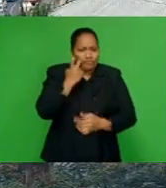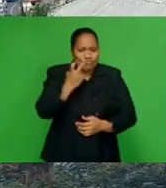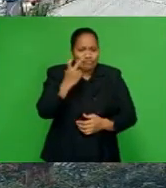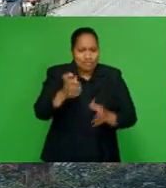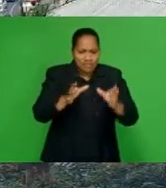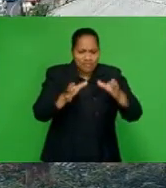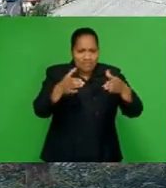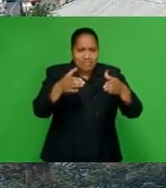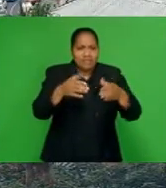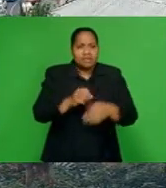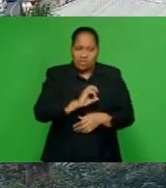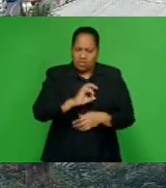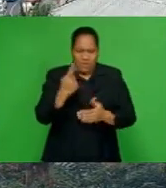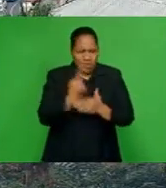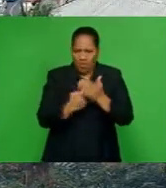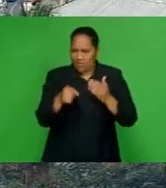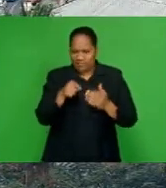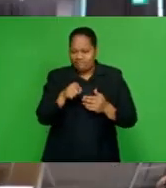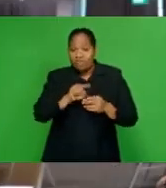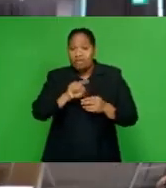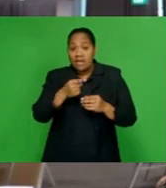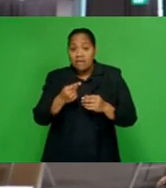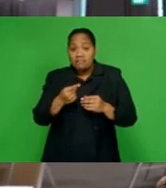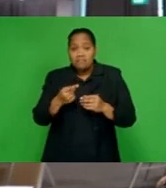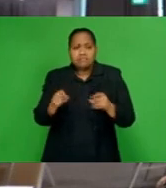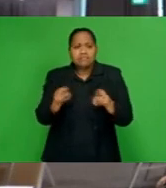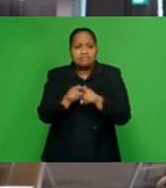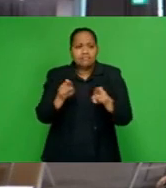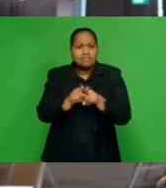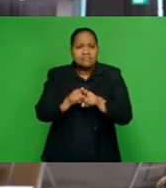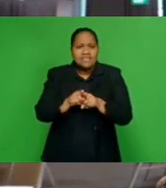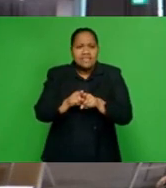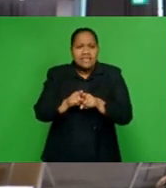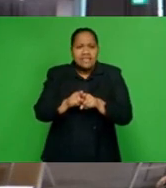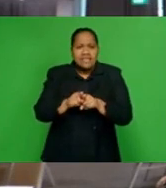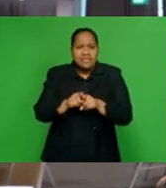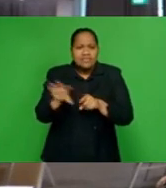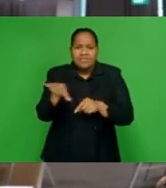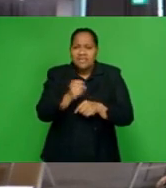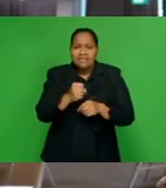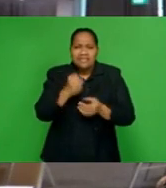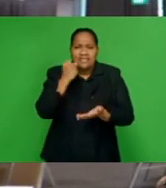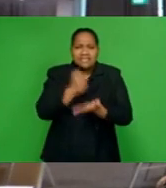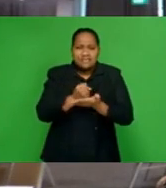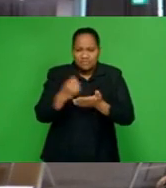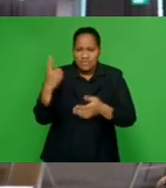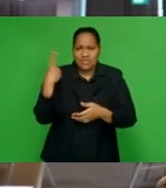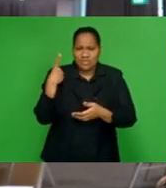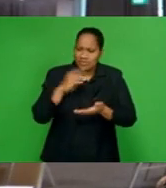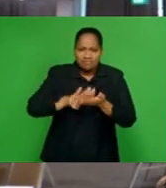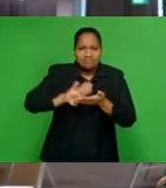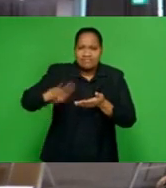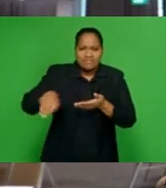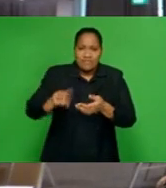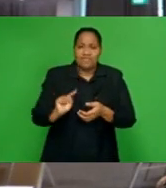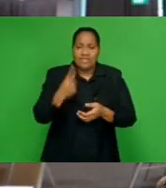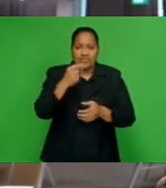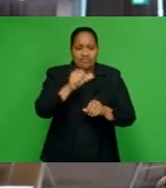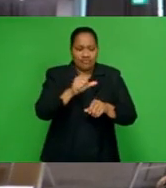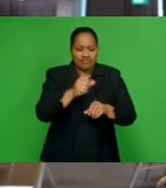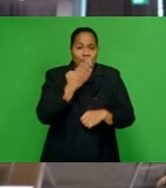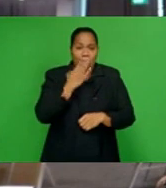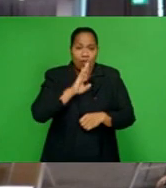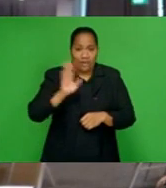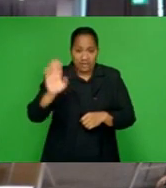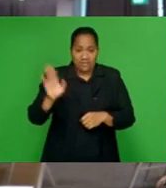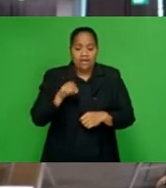Not only that, I think the initiative of taking the stamp duty away from 1st of August as it comes implementable.